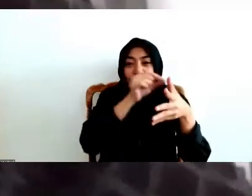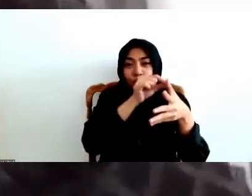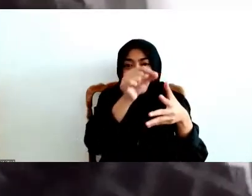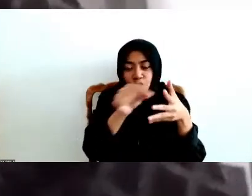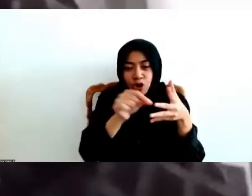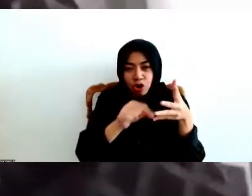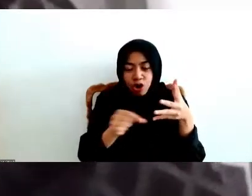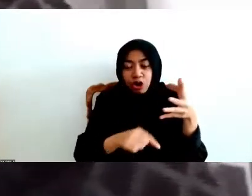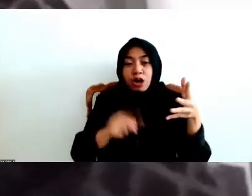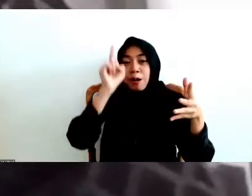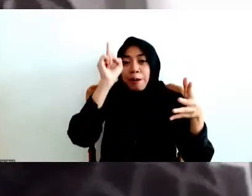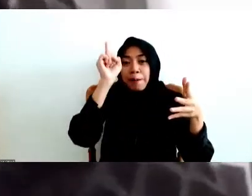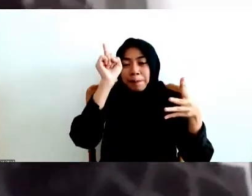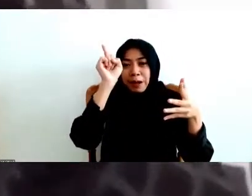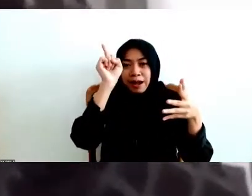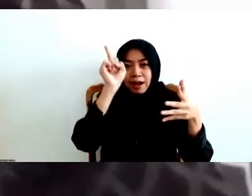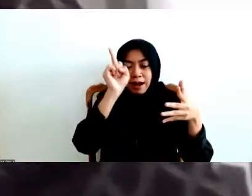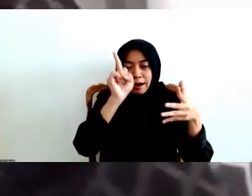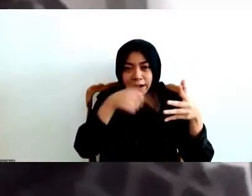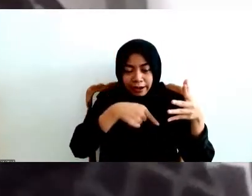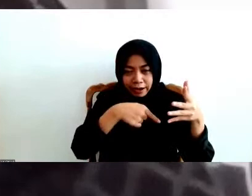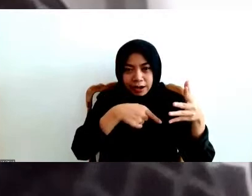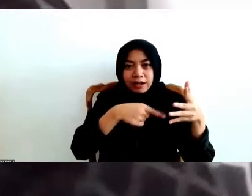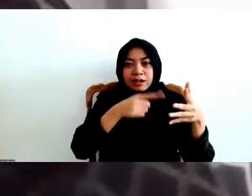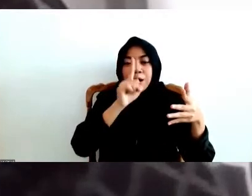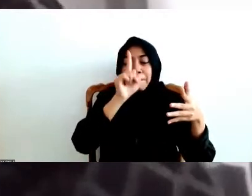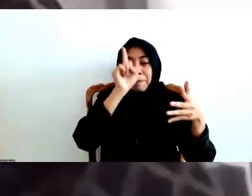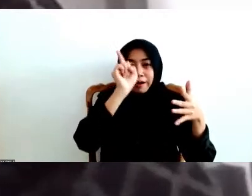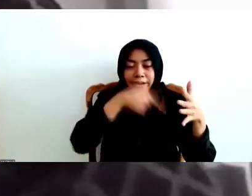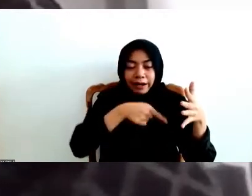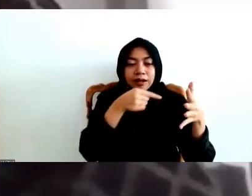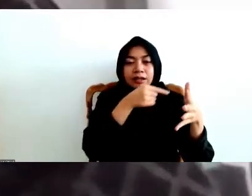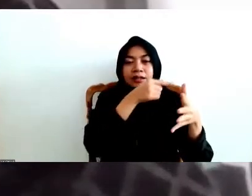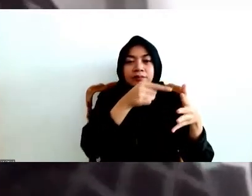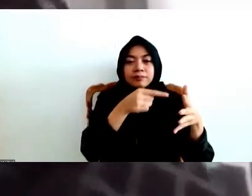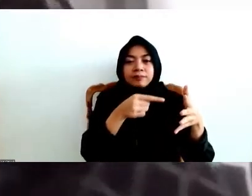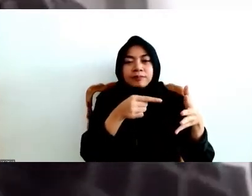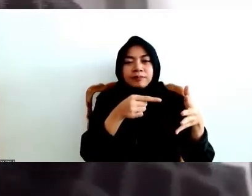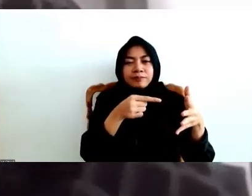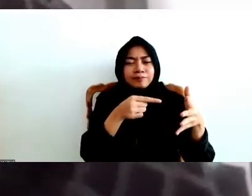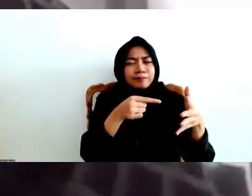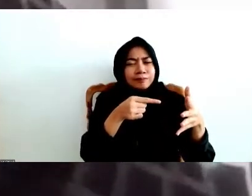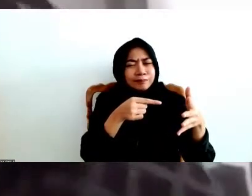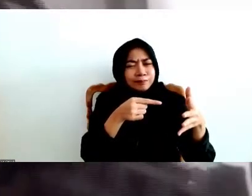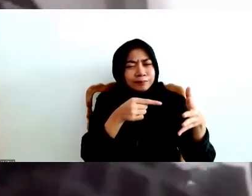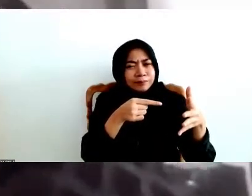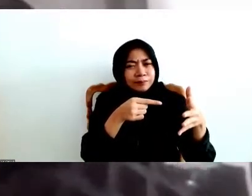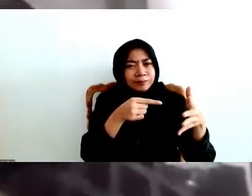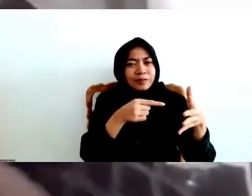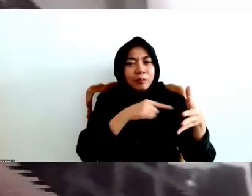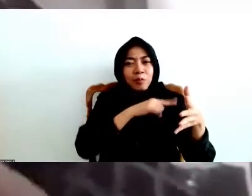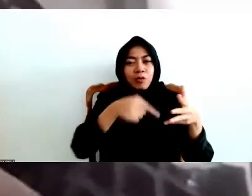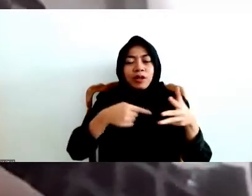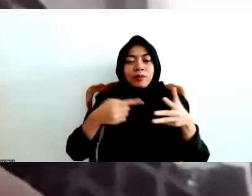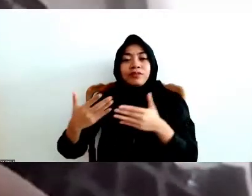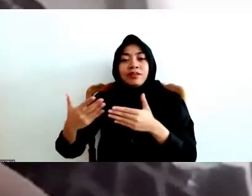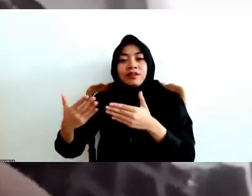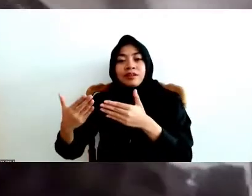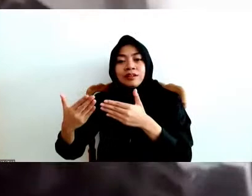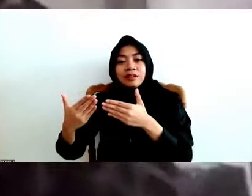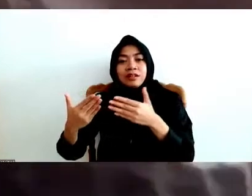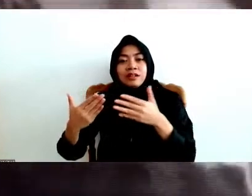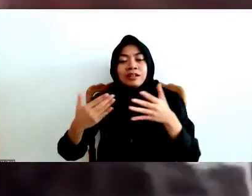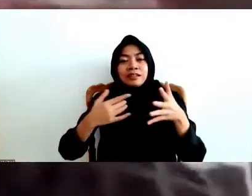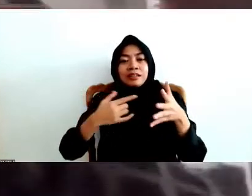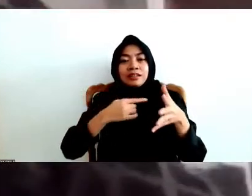How would we set the indicator weight? What would be the overall poverty cutoff? But that would